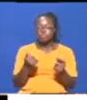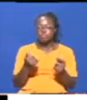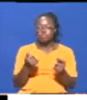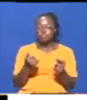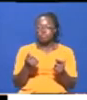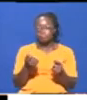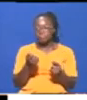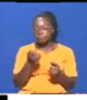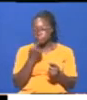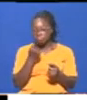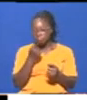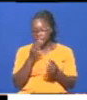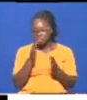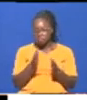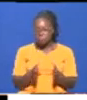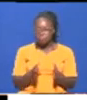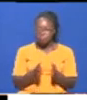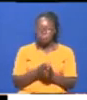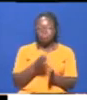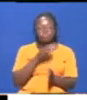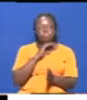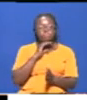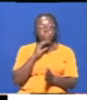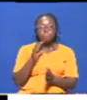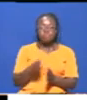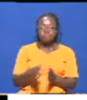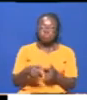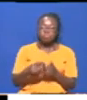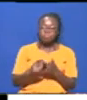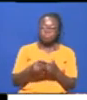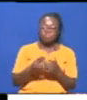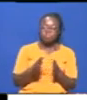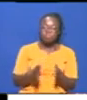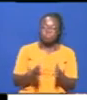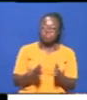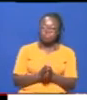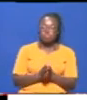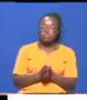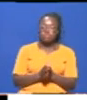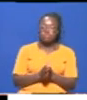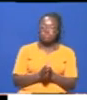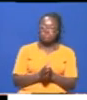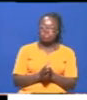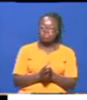pharmacists, chemists, engineers, and already we have a couple of them in the industry